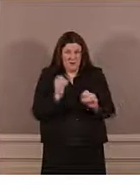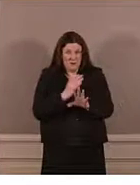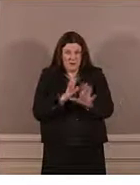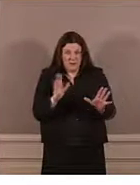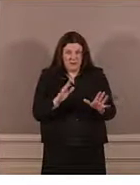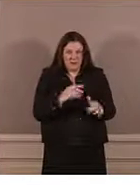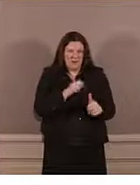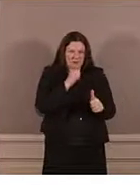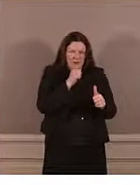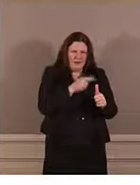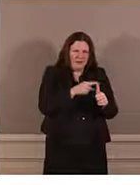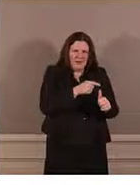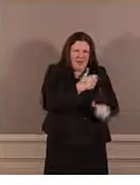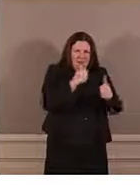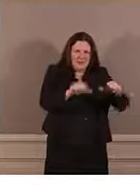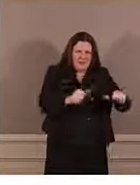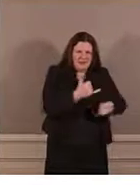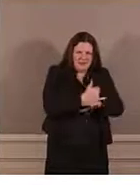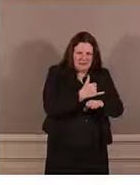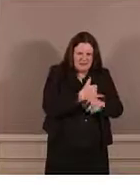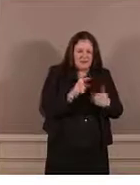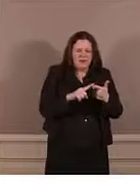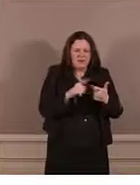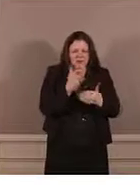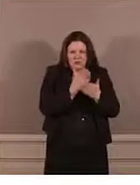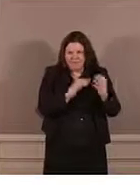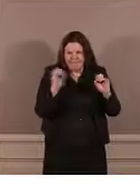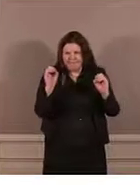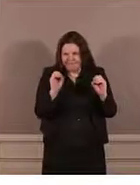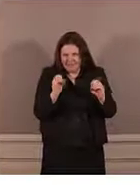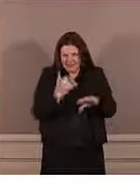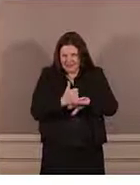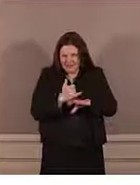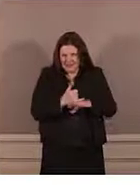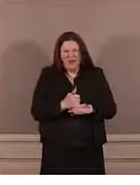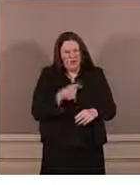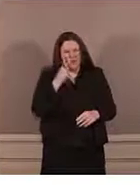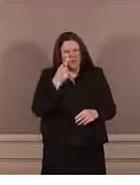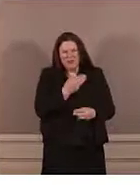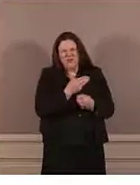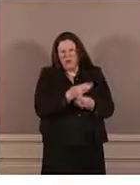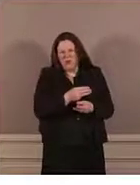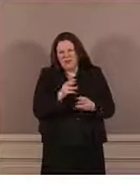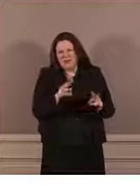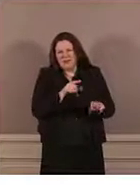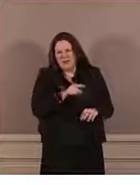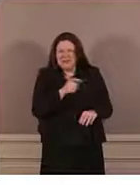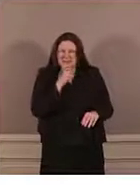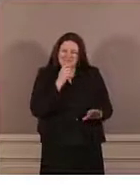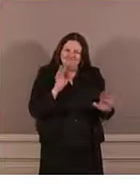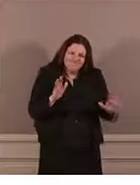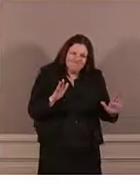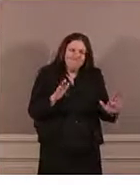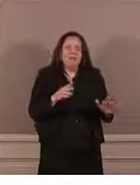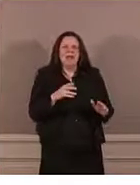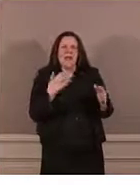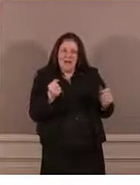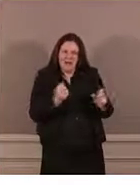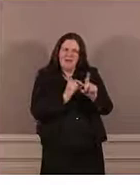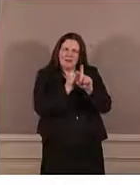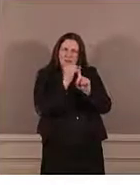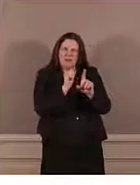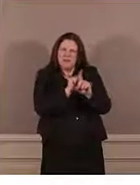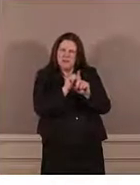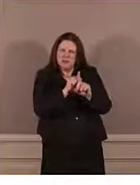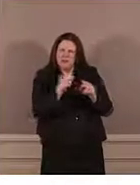our good practice framework, we would be suggesting that this is poor practice and pointing out, as I said, there is room for